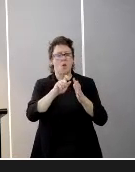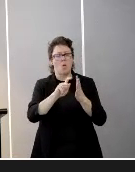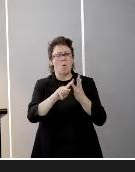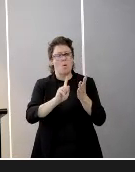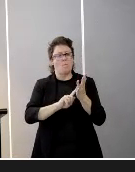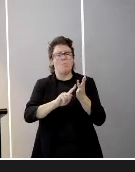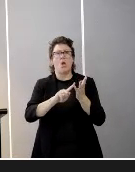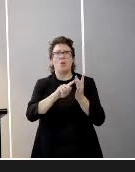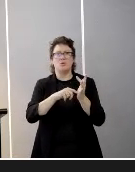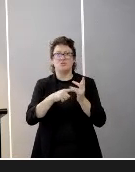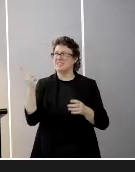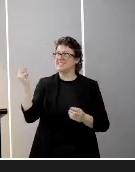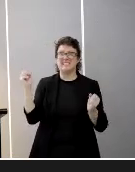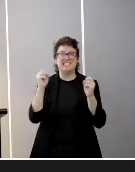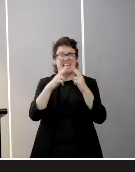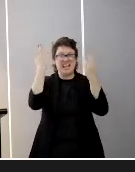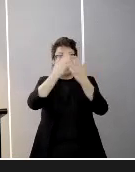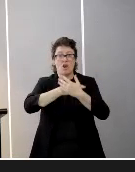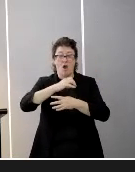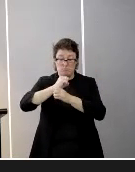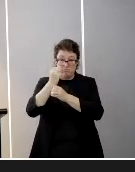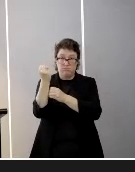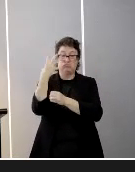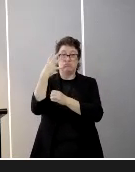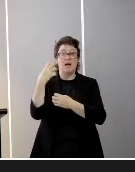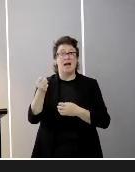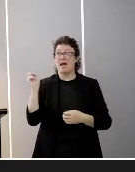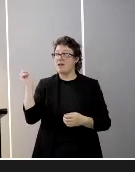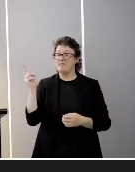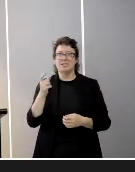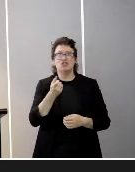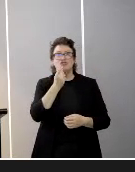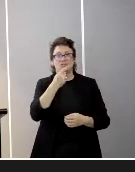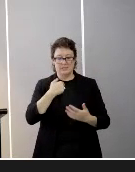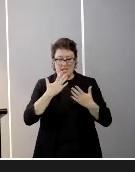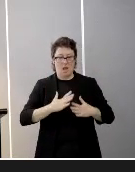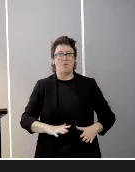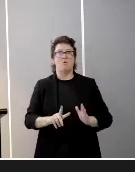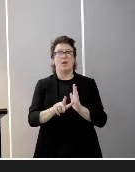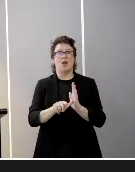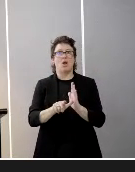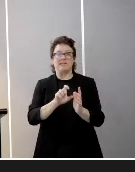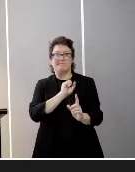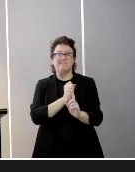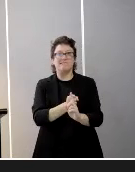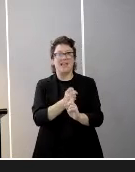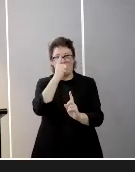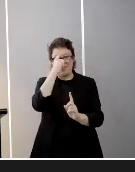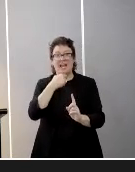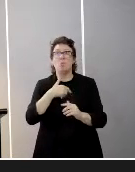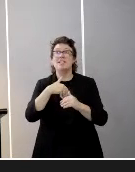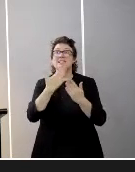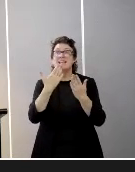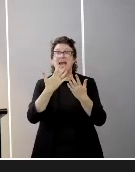up at nighttime. And this kind of tricks our body clock into thinking that it's daytime because we